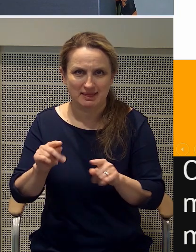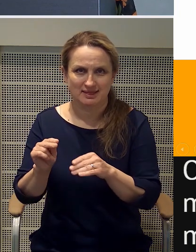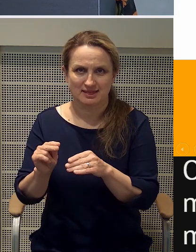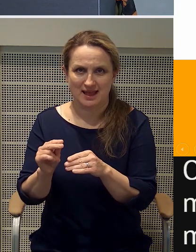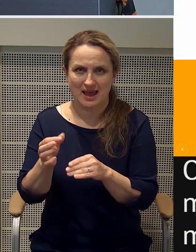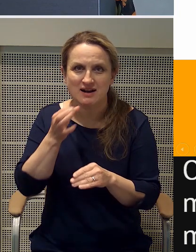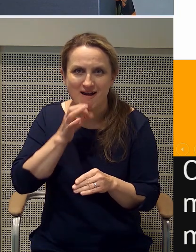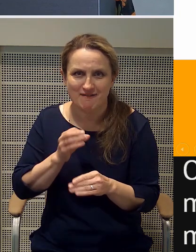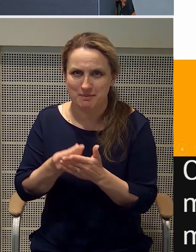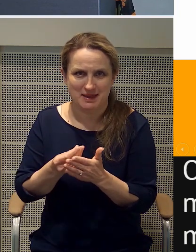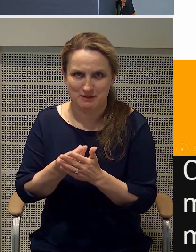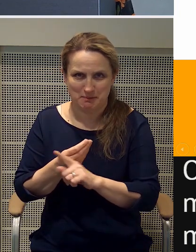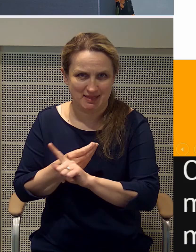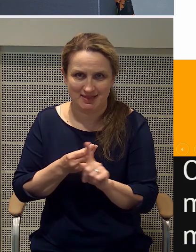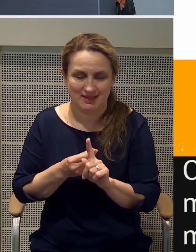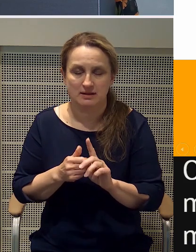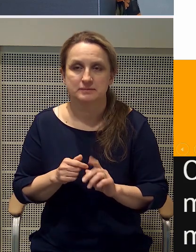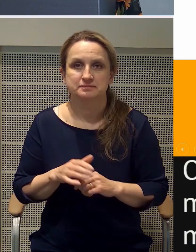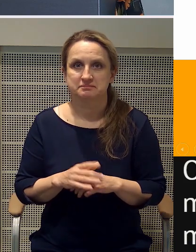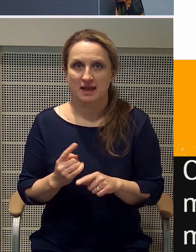It's 42,000.